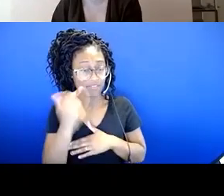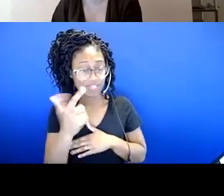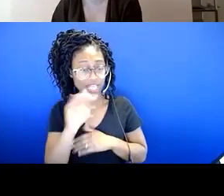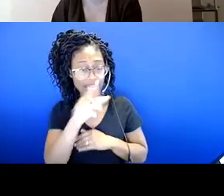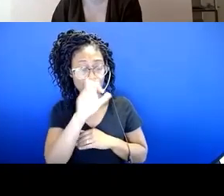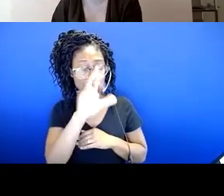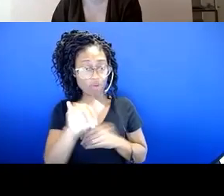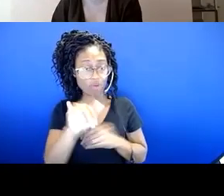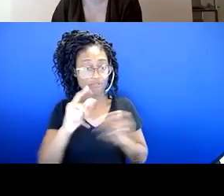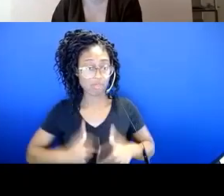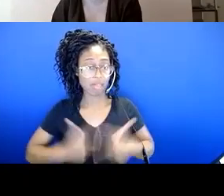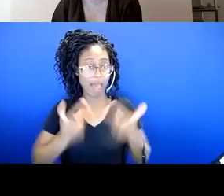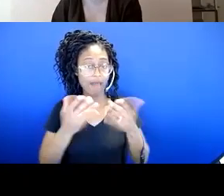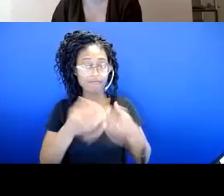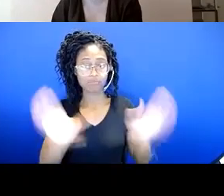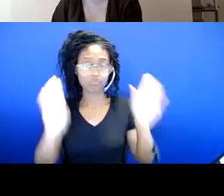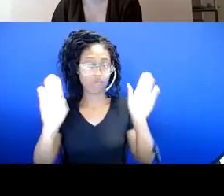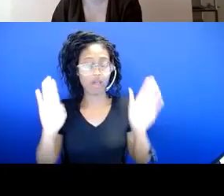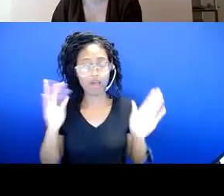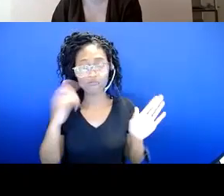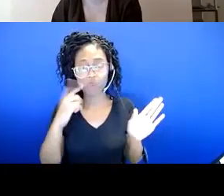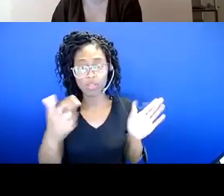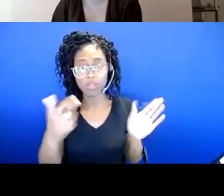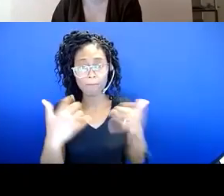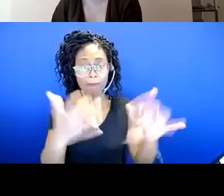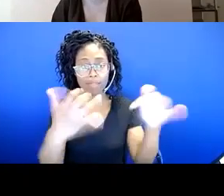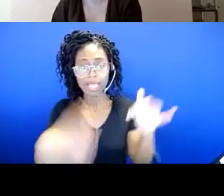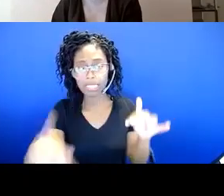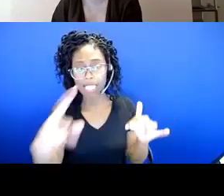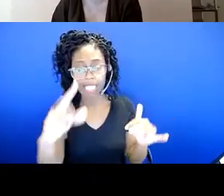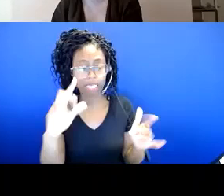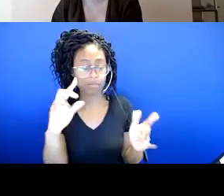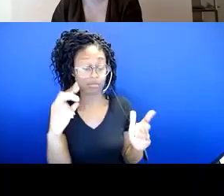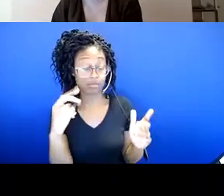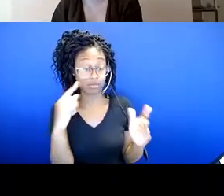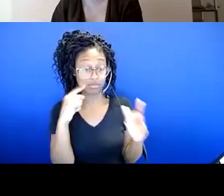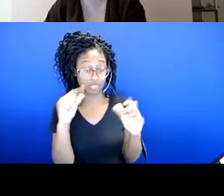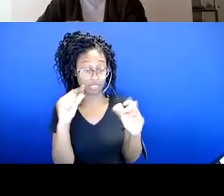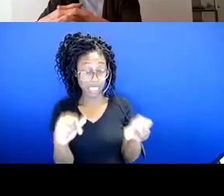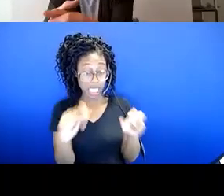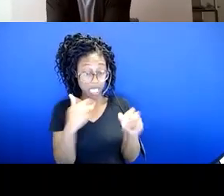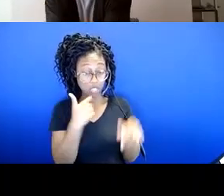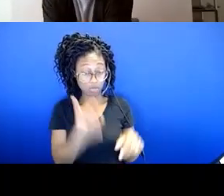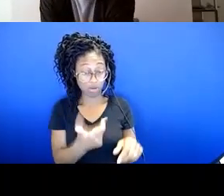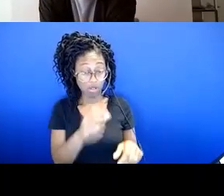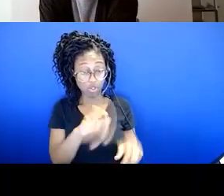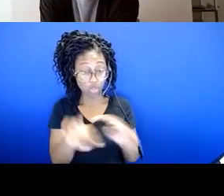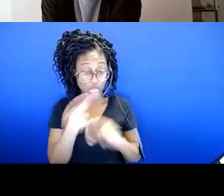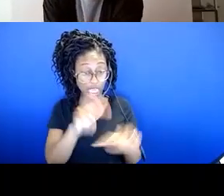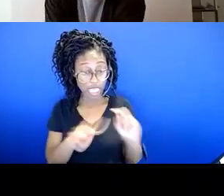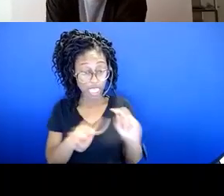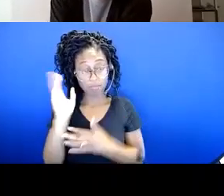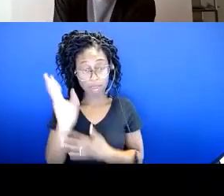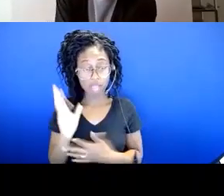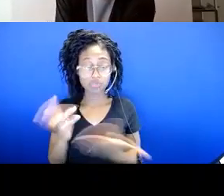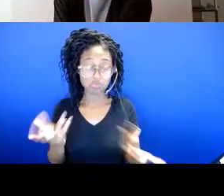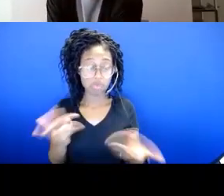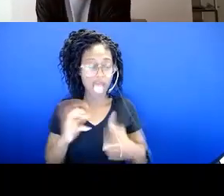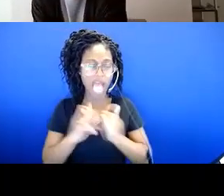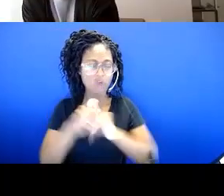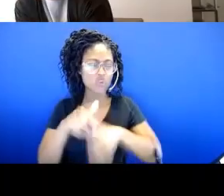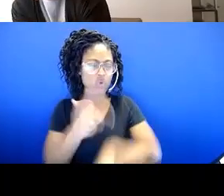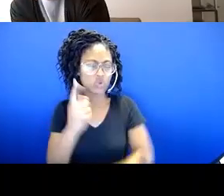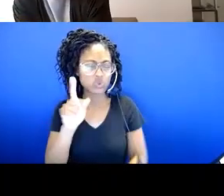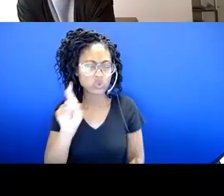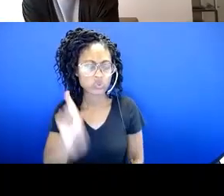goes live, and for what time duration will the presentations be available?